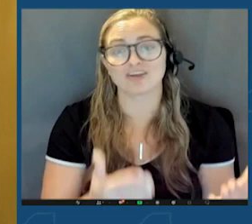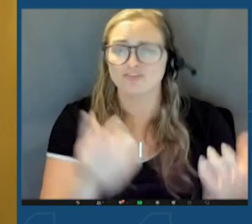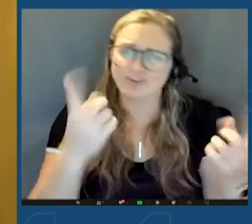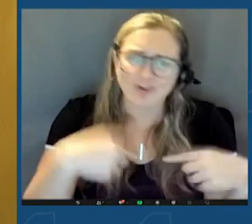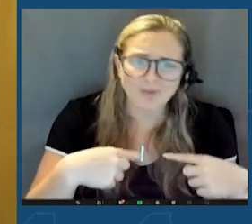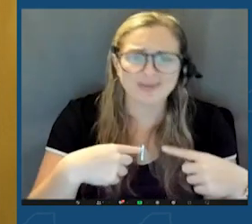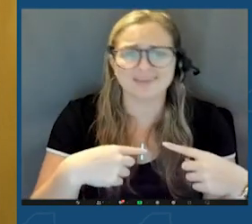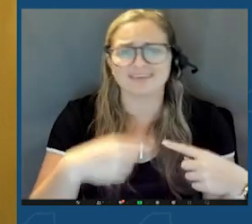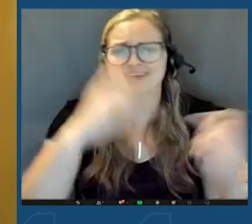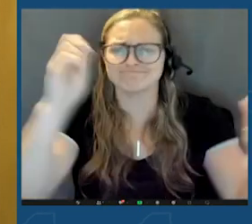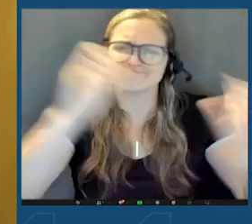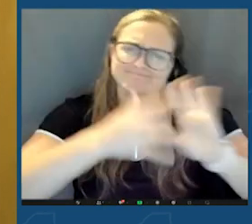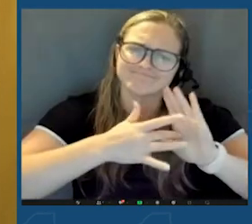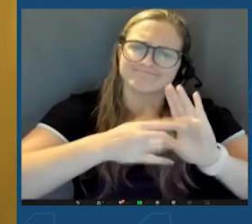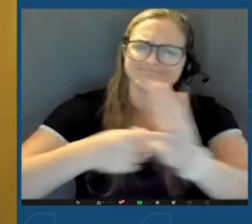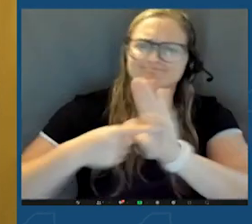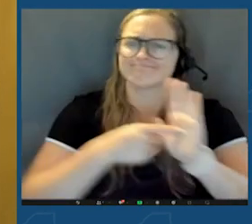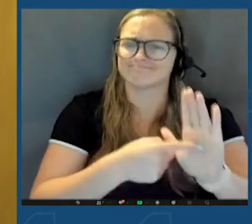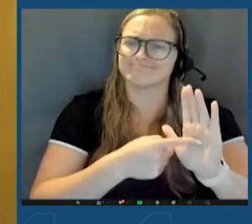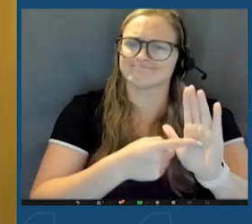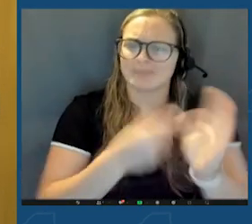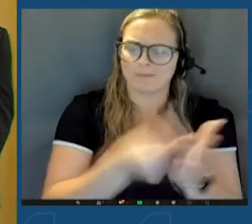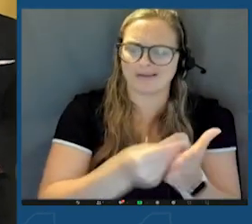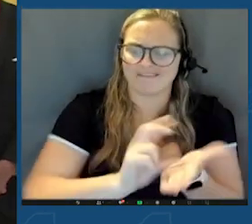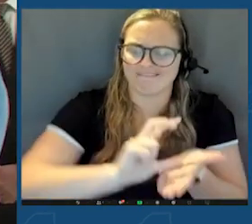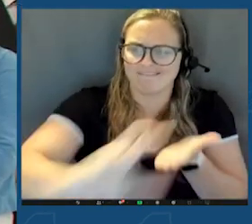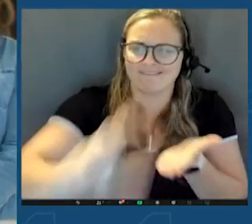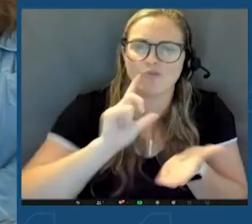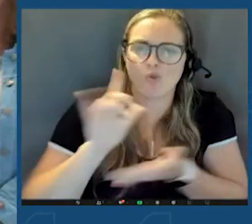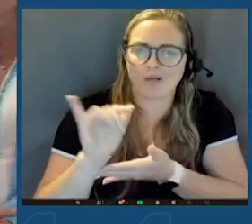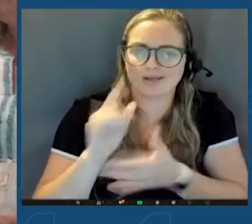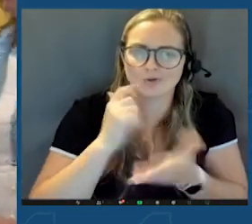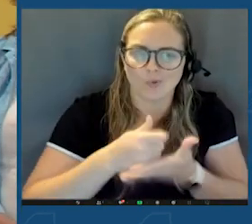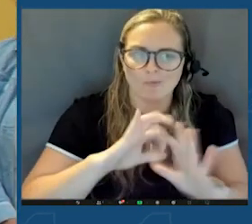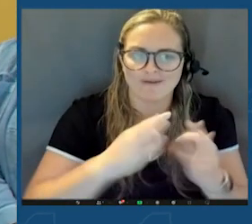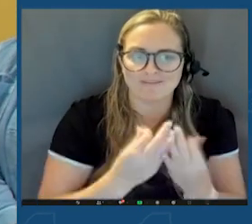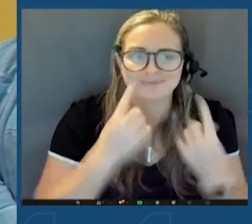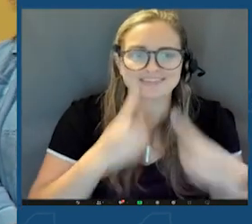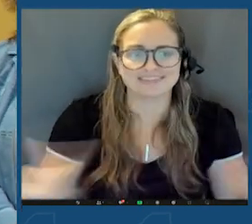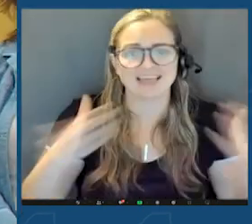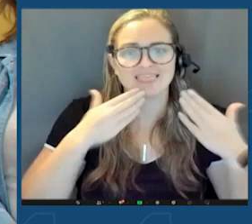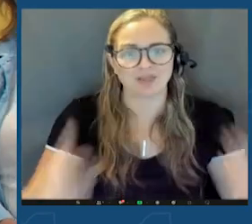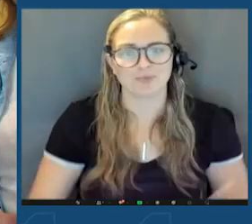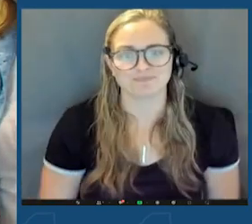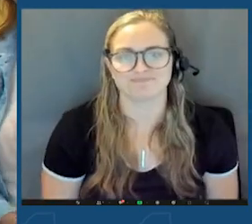and putting a spotlight on our investments here on Long Island to help our families succeed. Thank you.